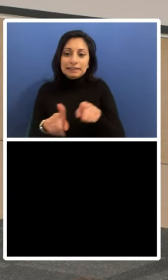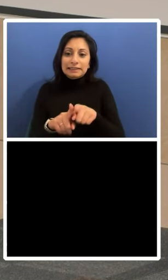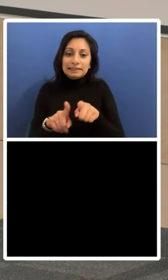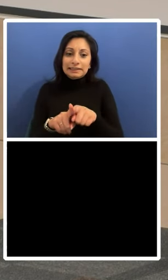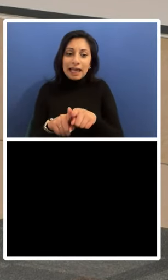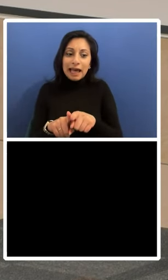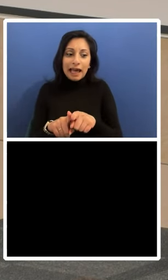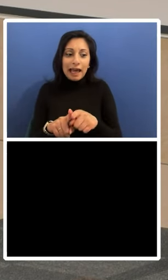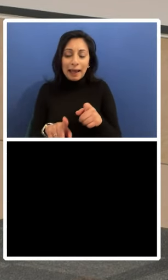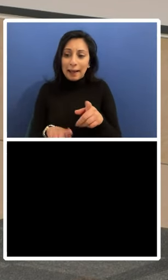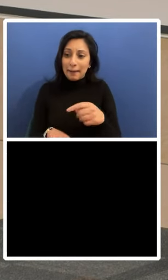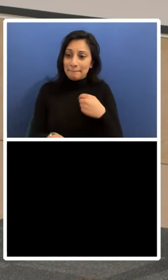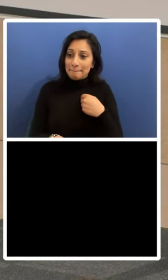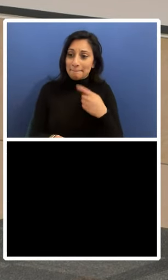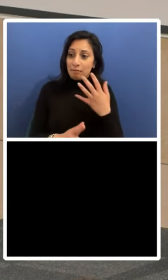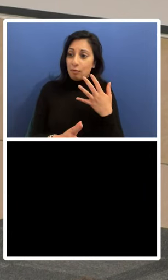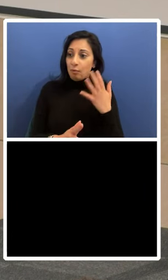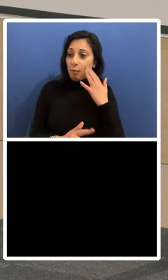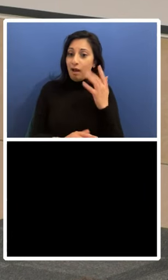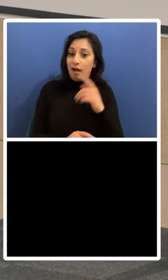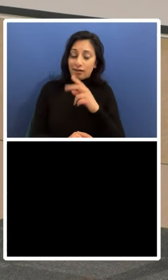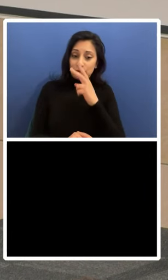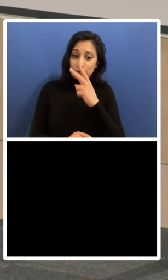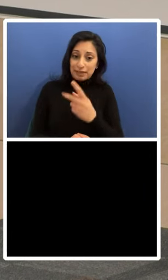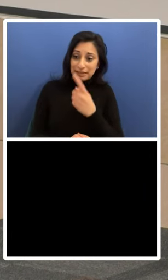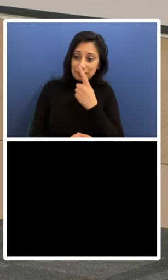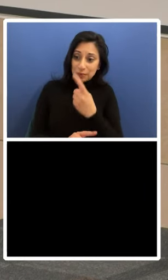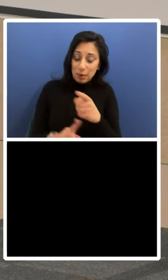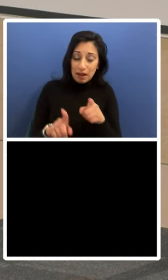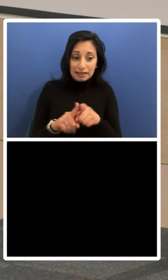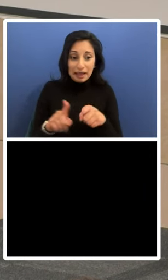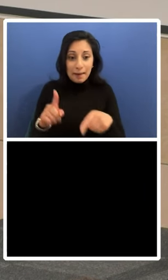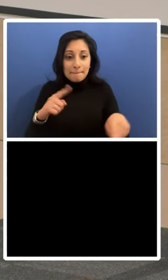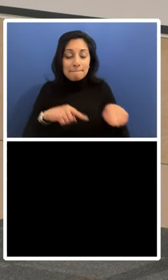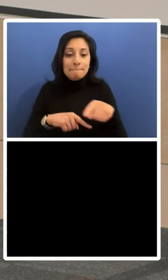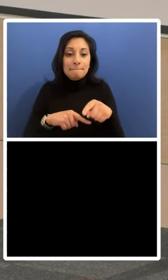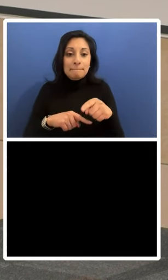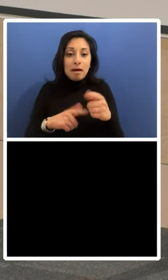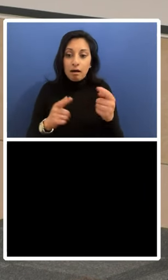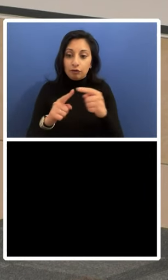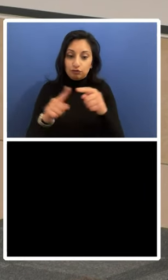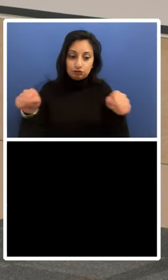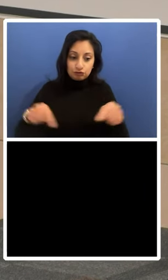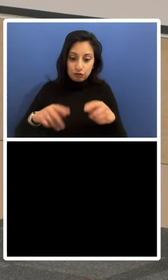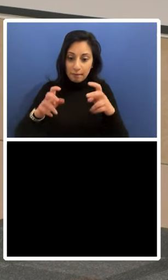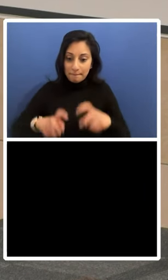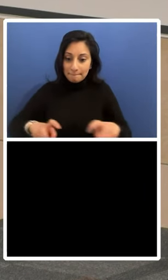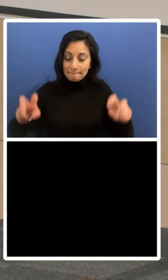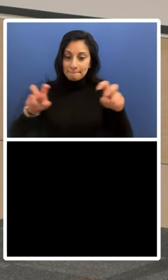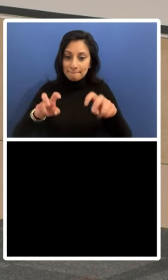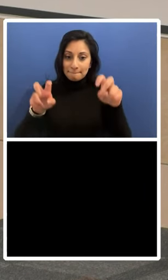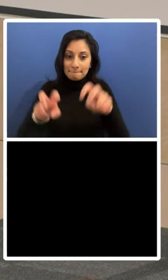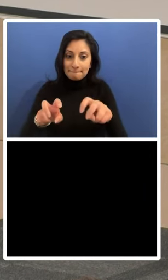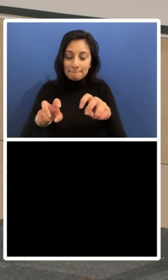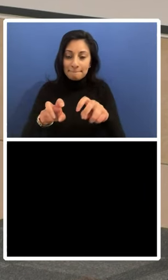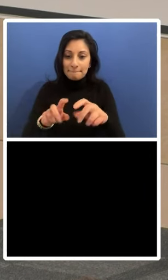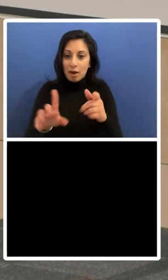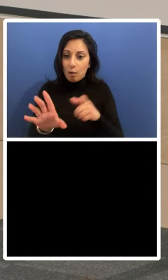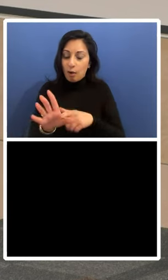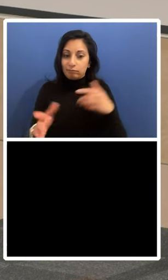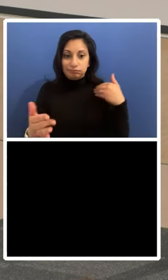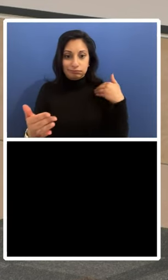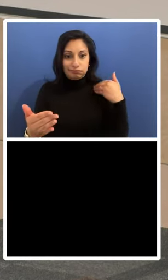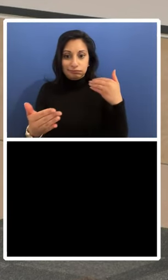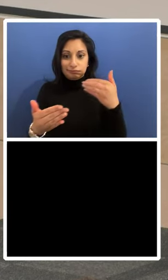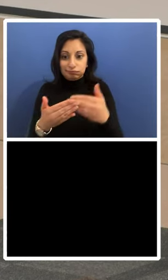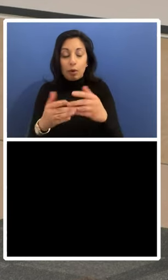have to sit in a dusty room inverting matrices for 15 years, or you can go and work in a skyscraper and be a multimillionaire in 3 years. And I think it really